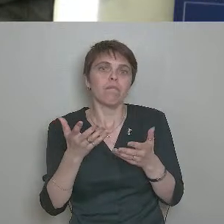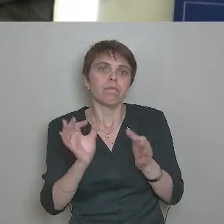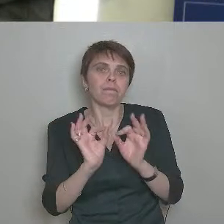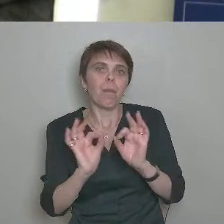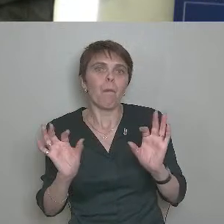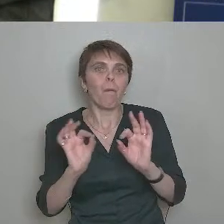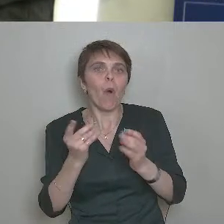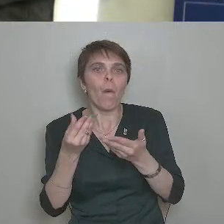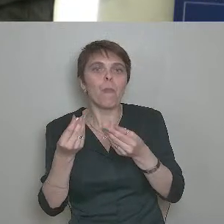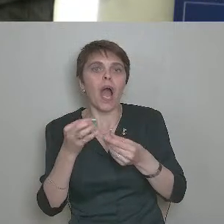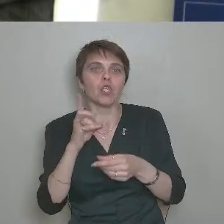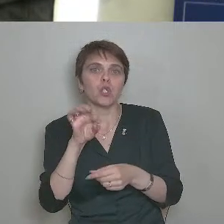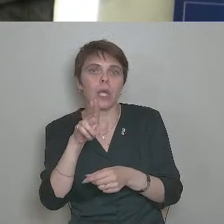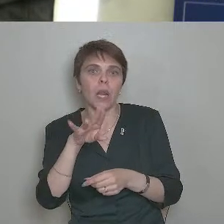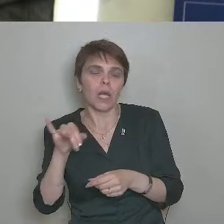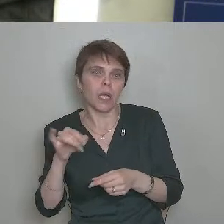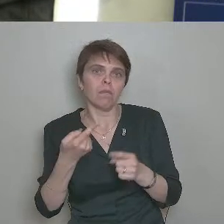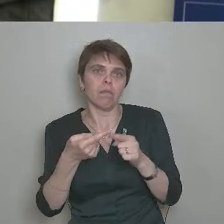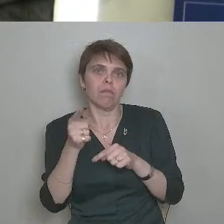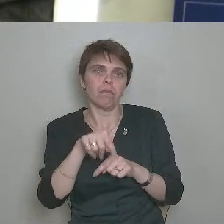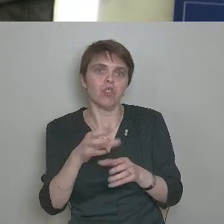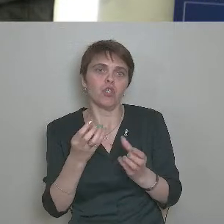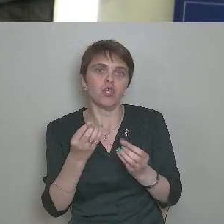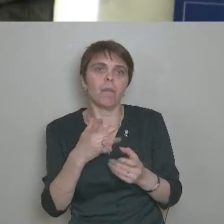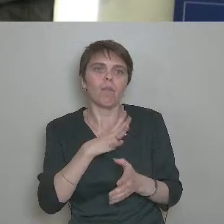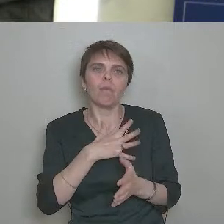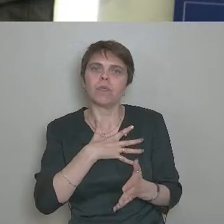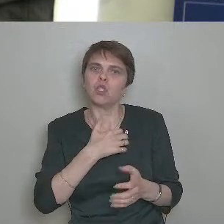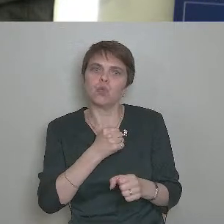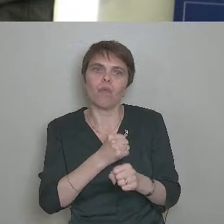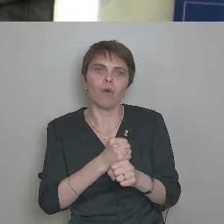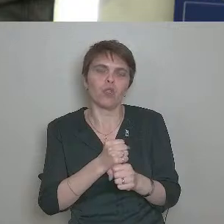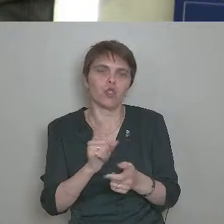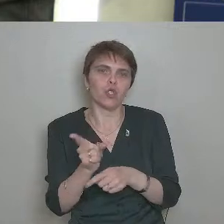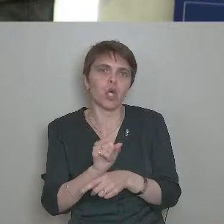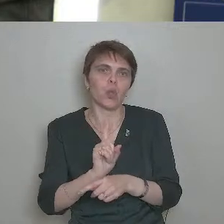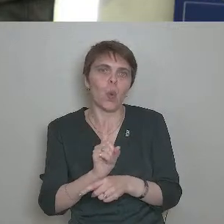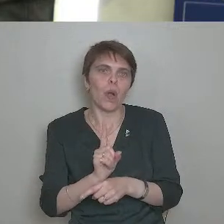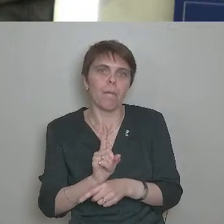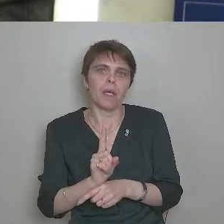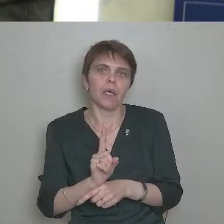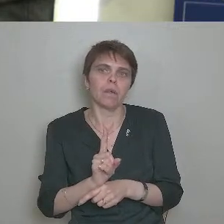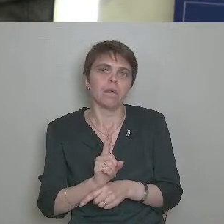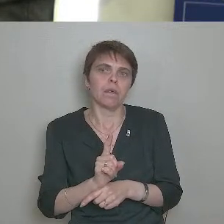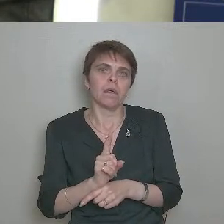So it was softened a little bit. It was supposed to be even harsh,